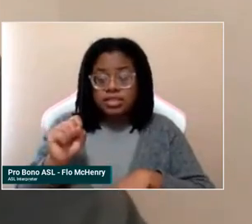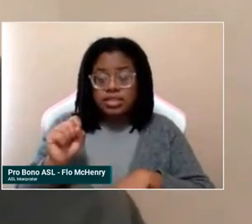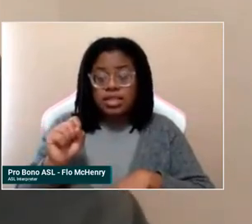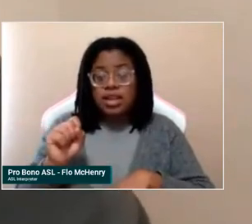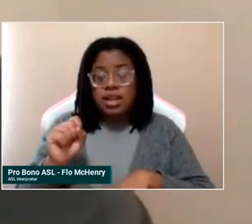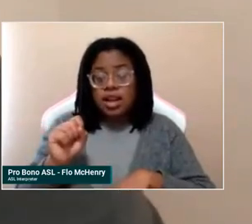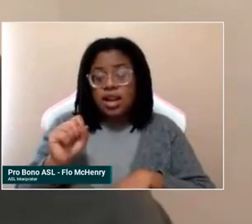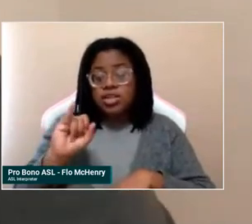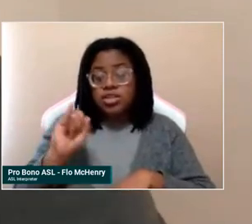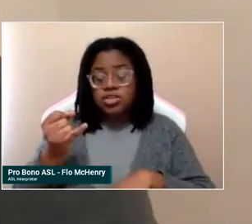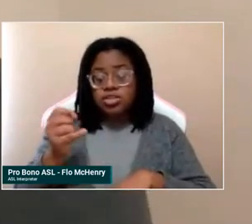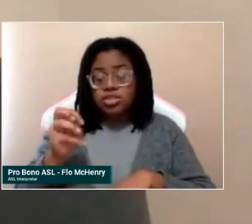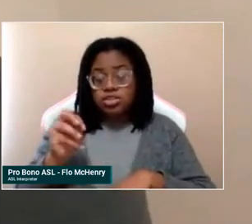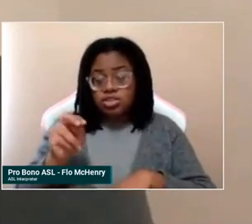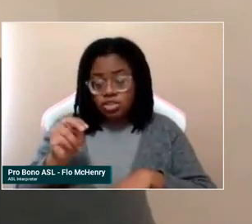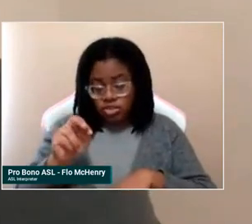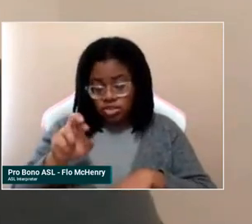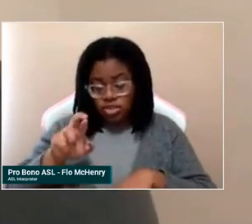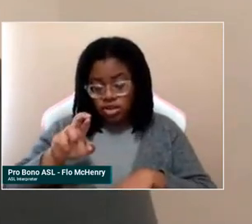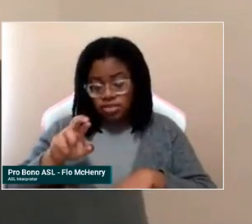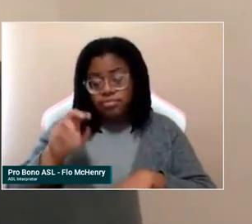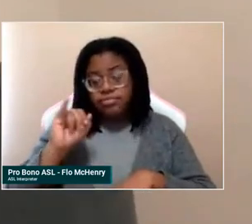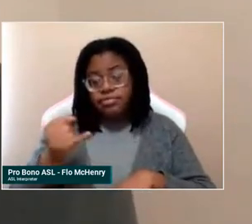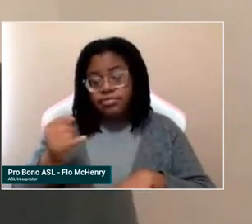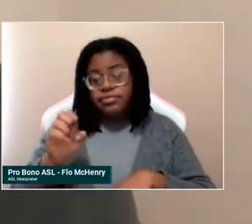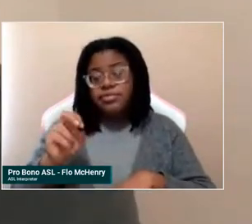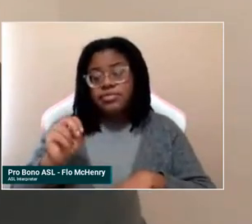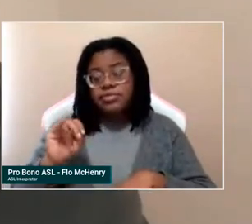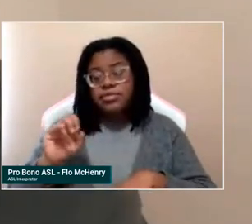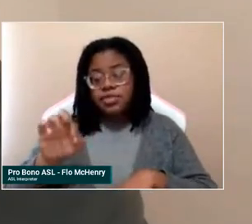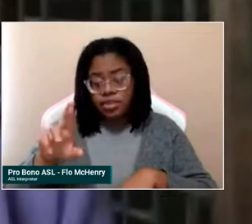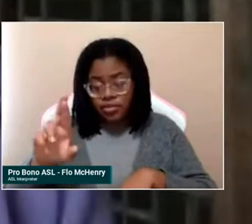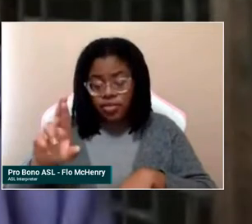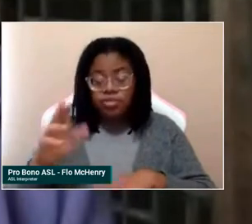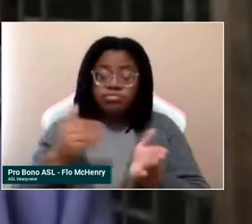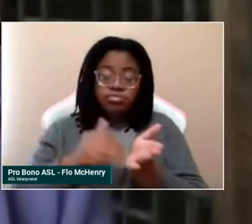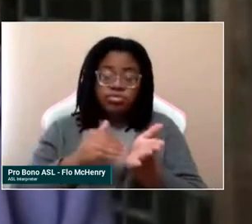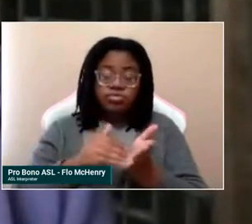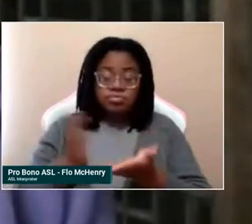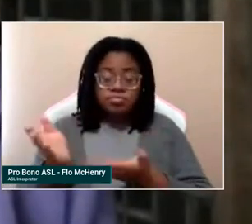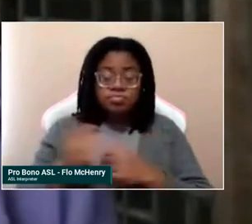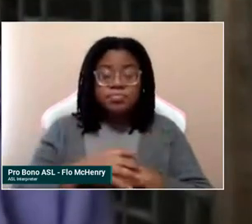Jennifer Allen, to provide a few opening remarks. Dr. Allen?